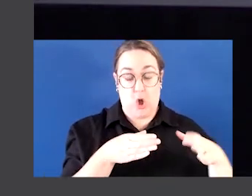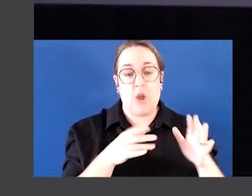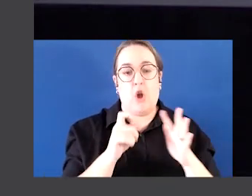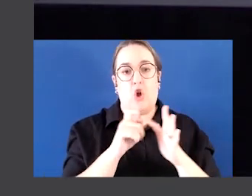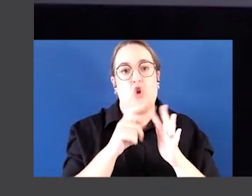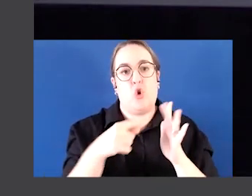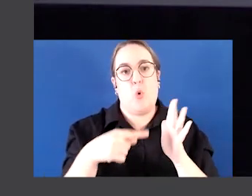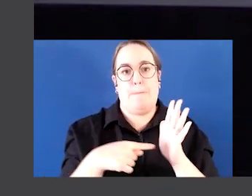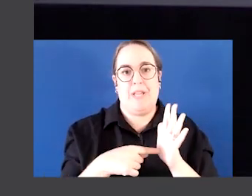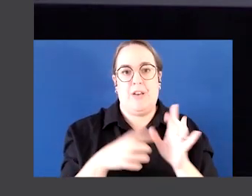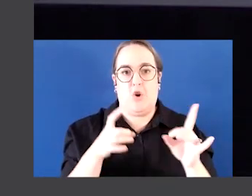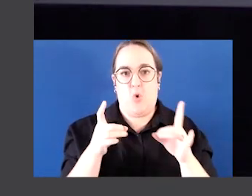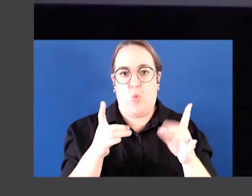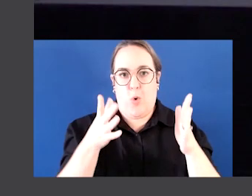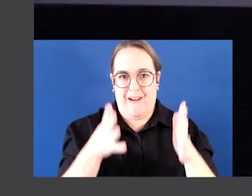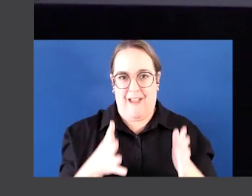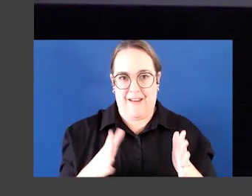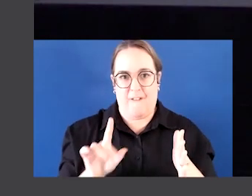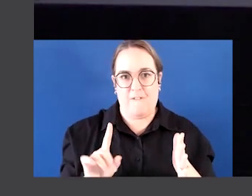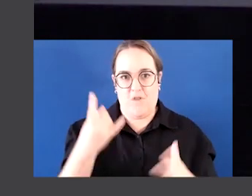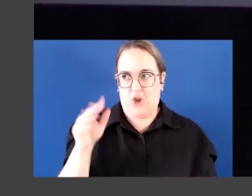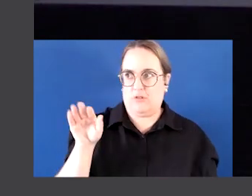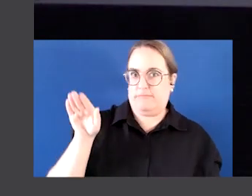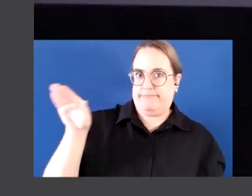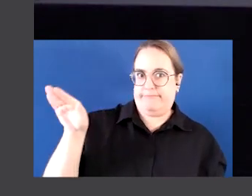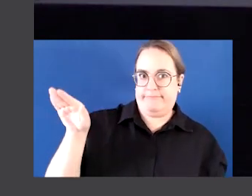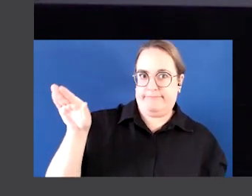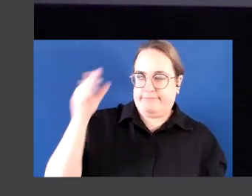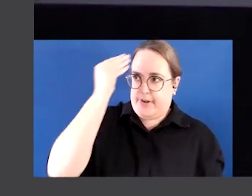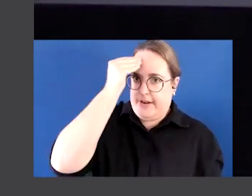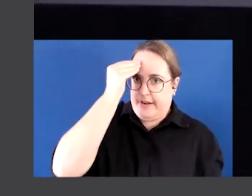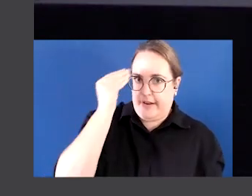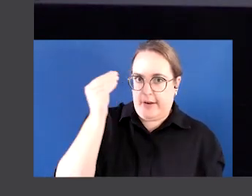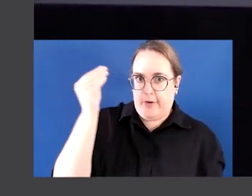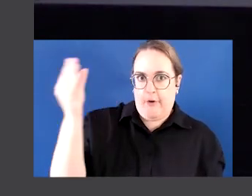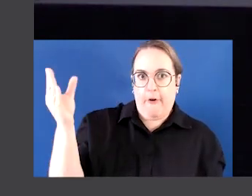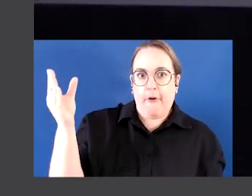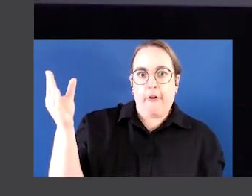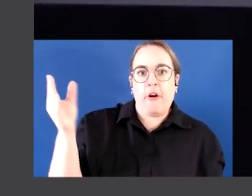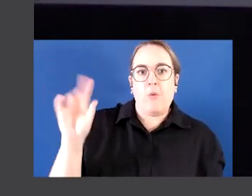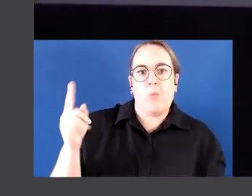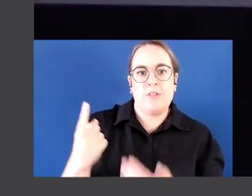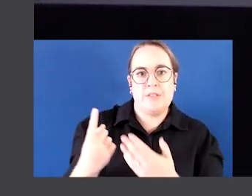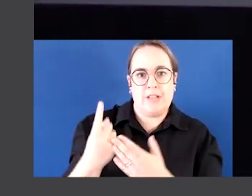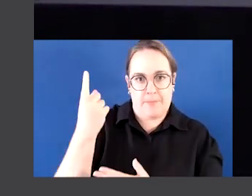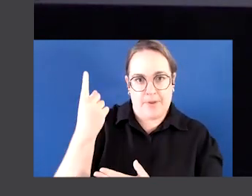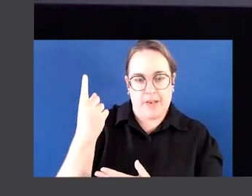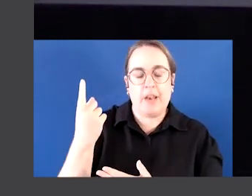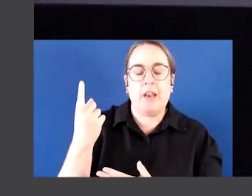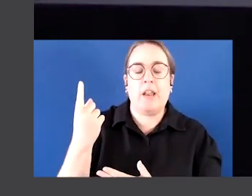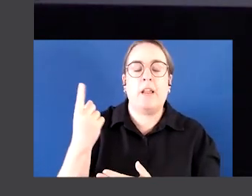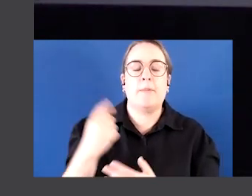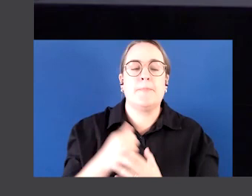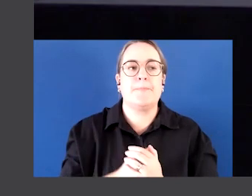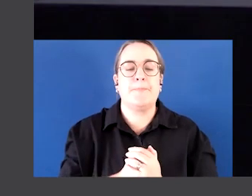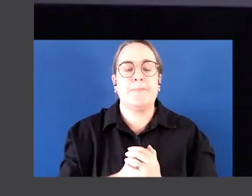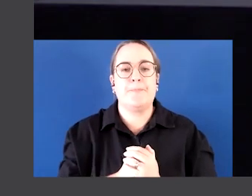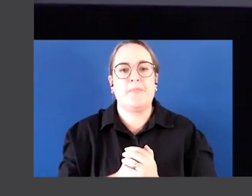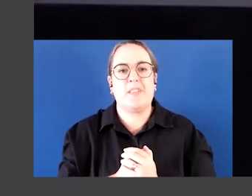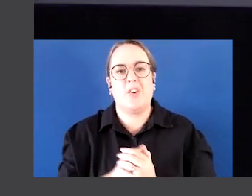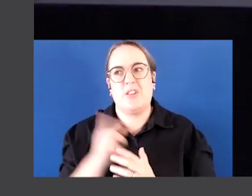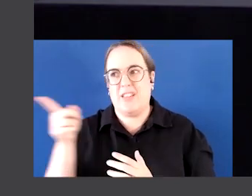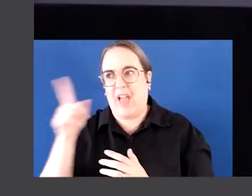obviously your PID coordinator is your first port of call. They have primary connections into your own organisation in